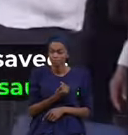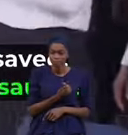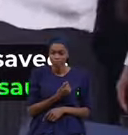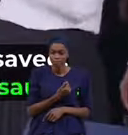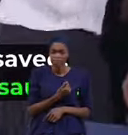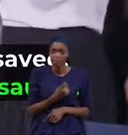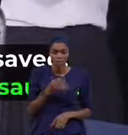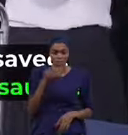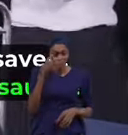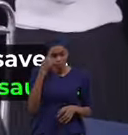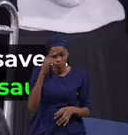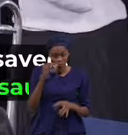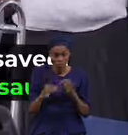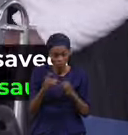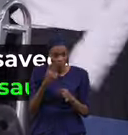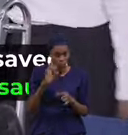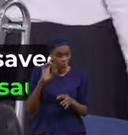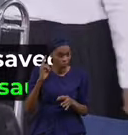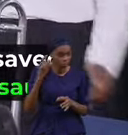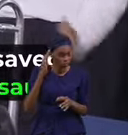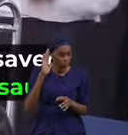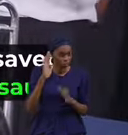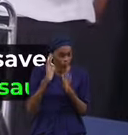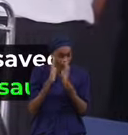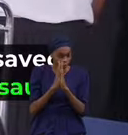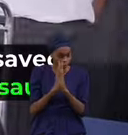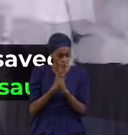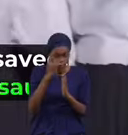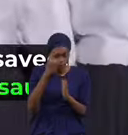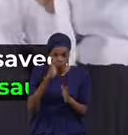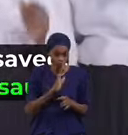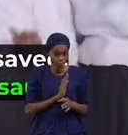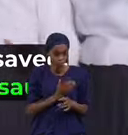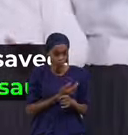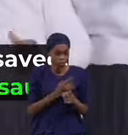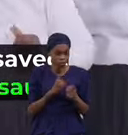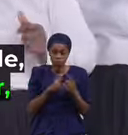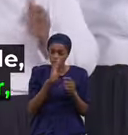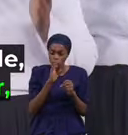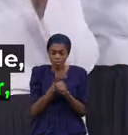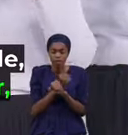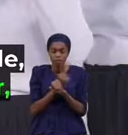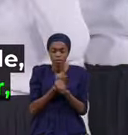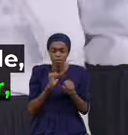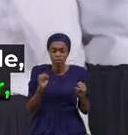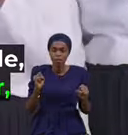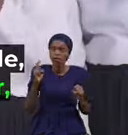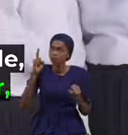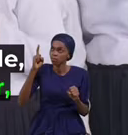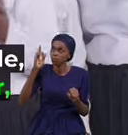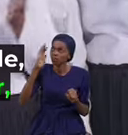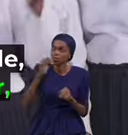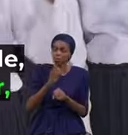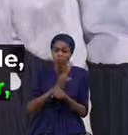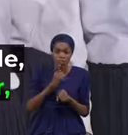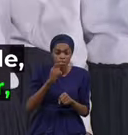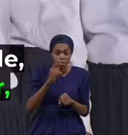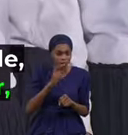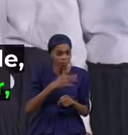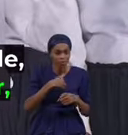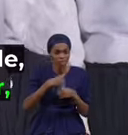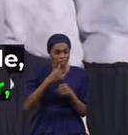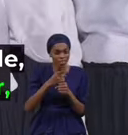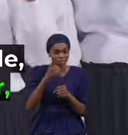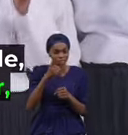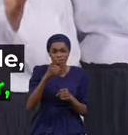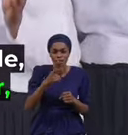soul. For if you pray for your soul to be saved, He will save and make